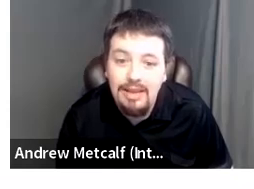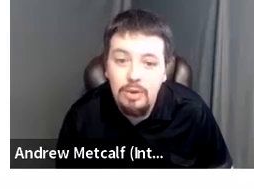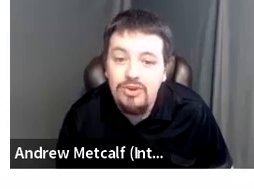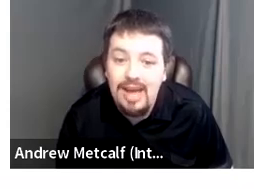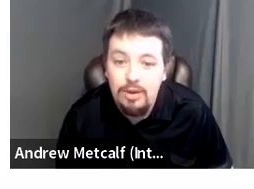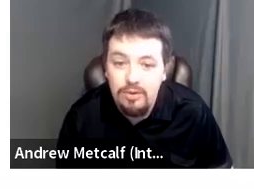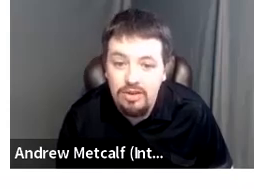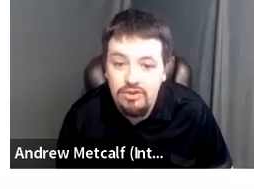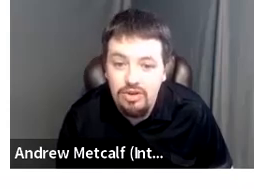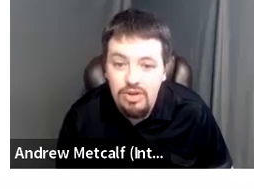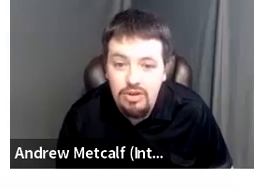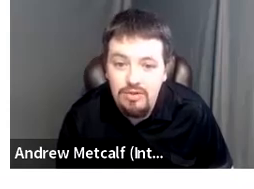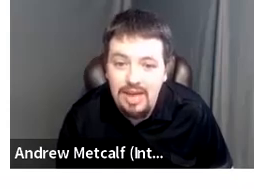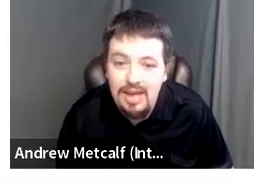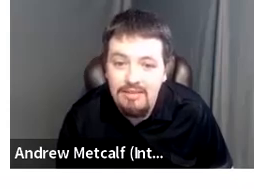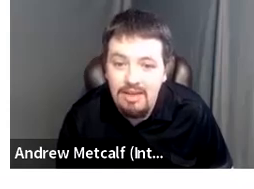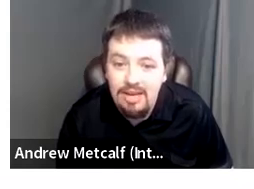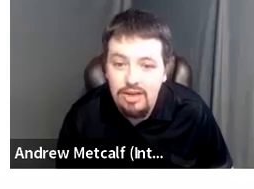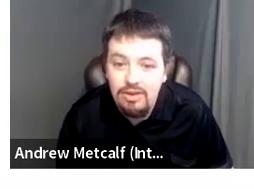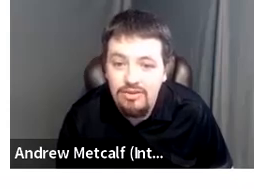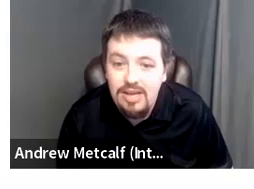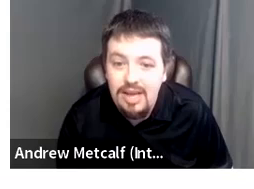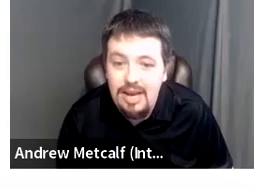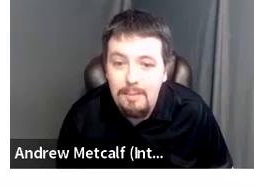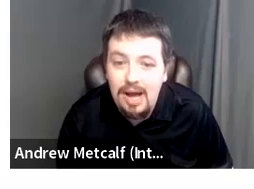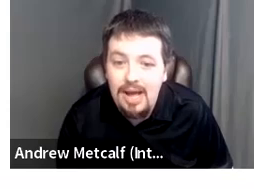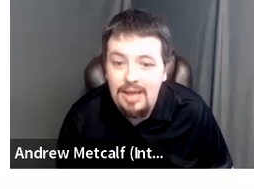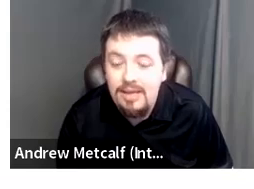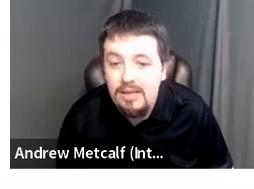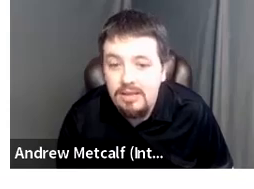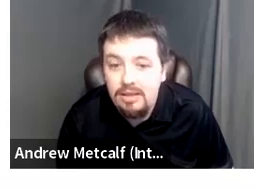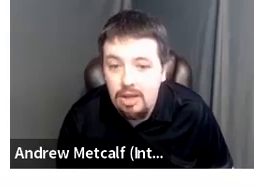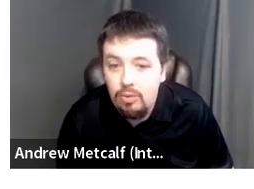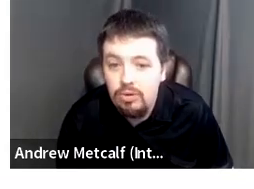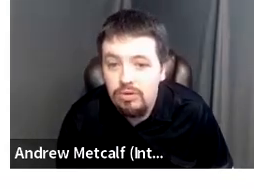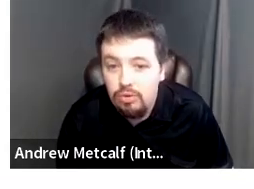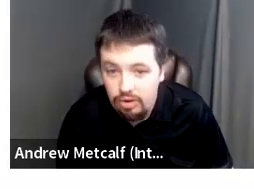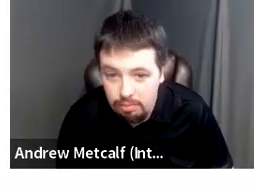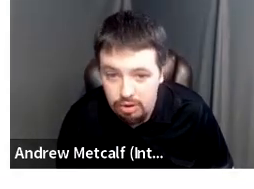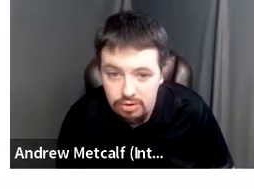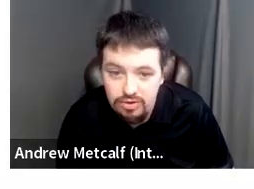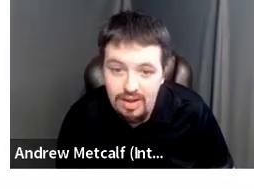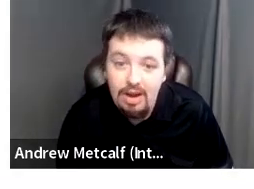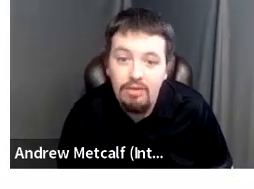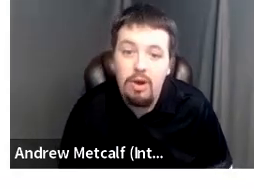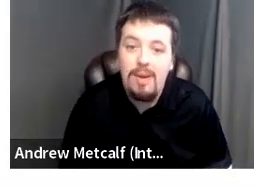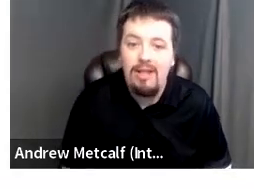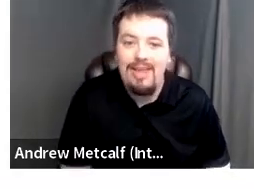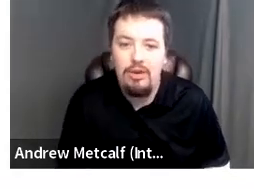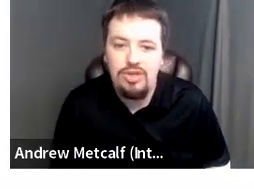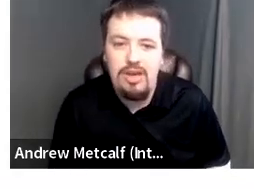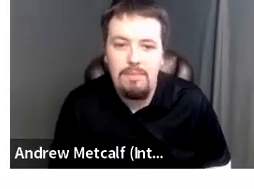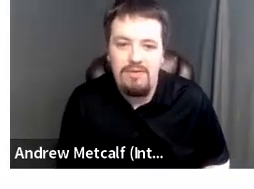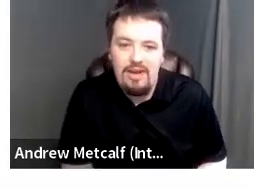early language acquisition using ASL and English in a bilingual approach, and also